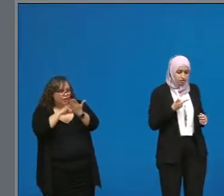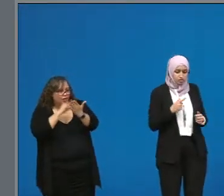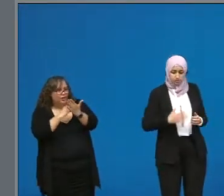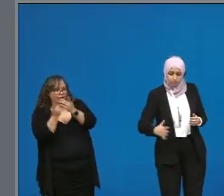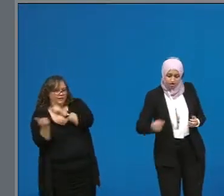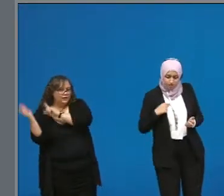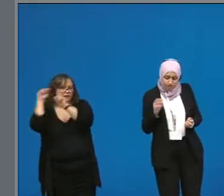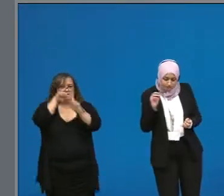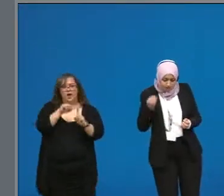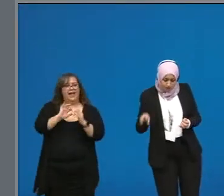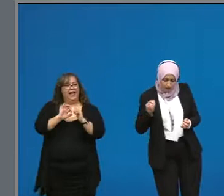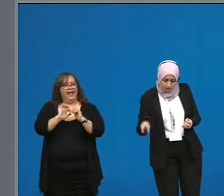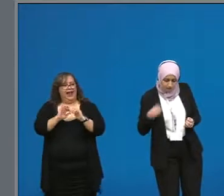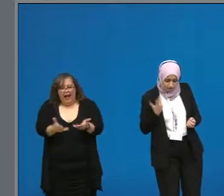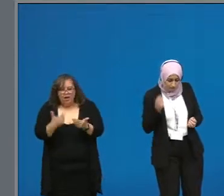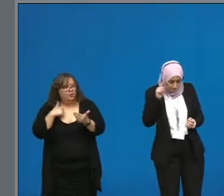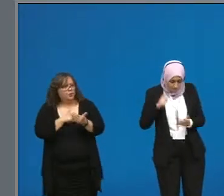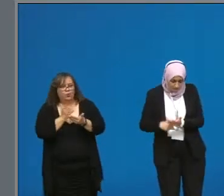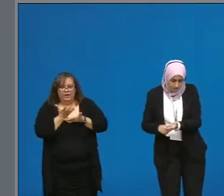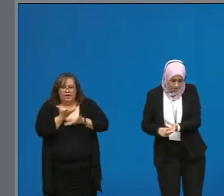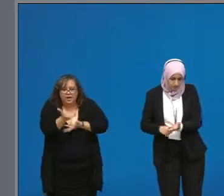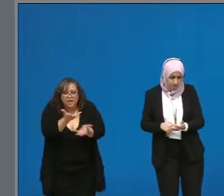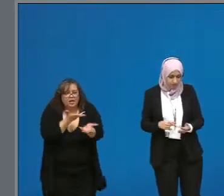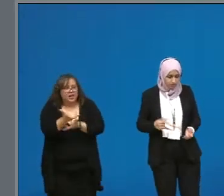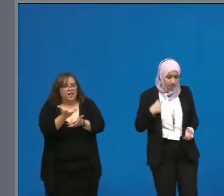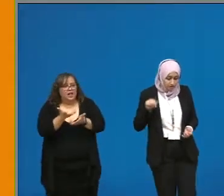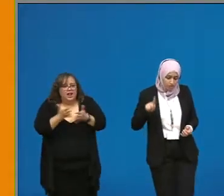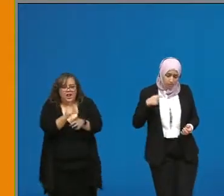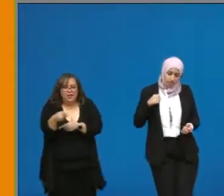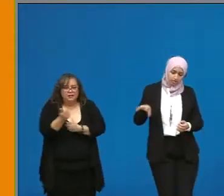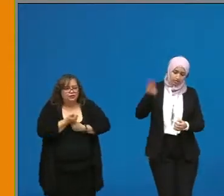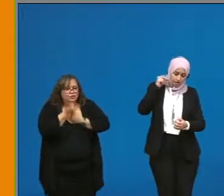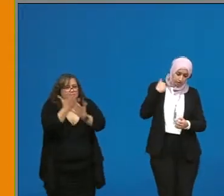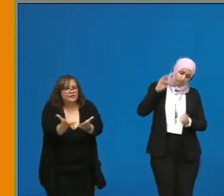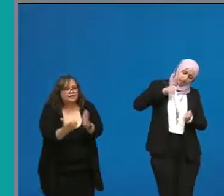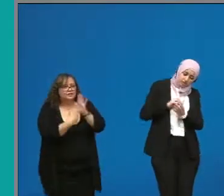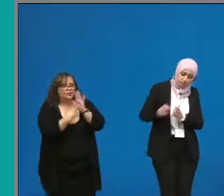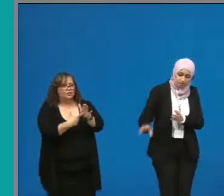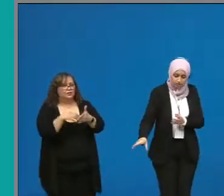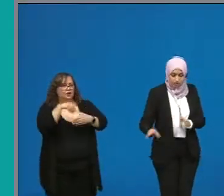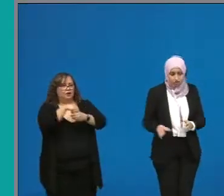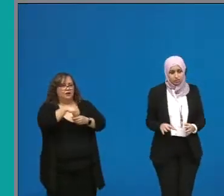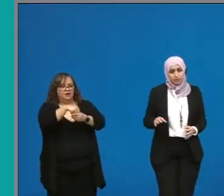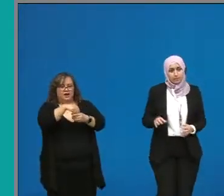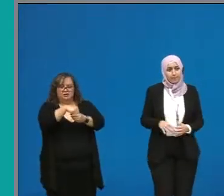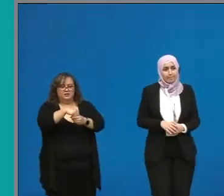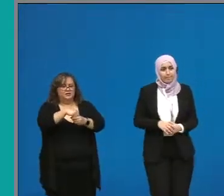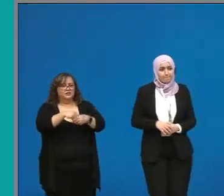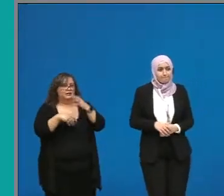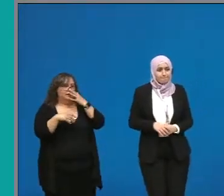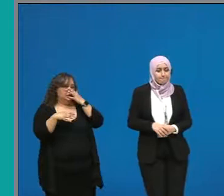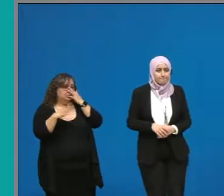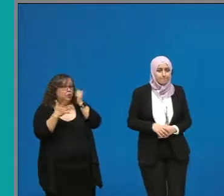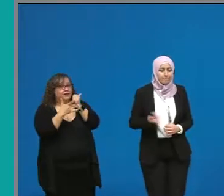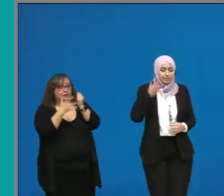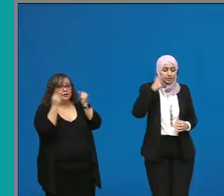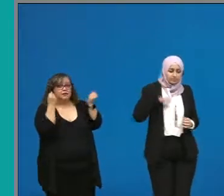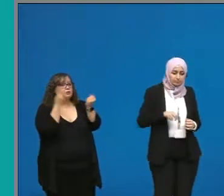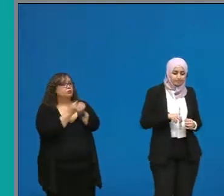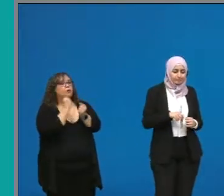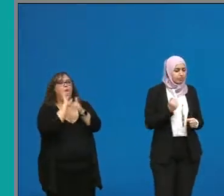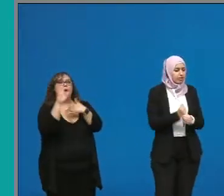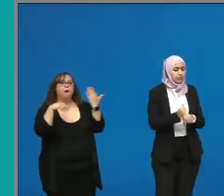engage our pupils, how we let them express, and how we represent content. So technology can support all. So just to start to close down,